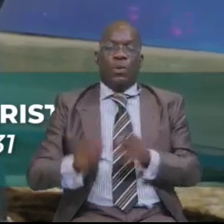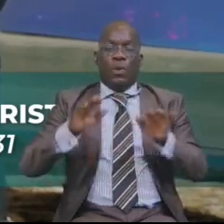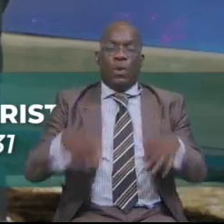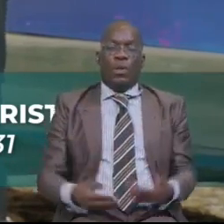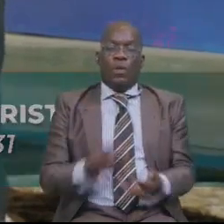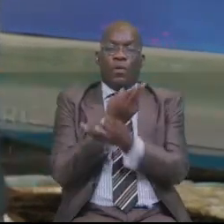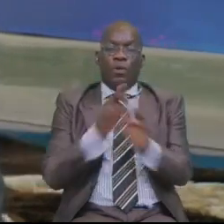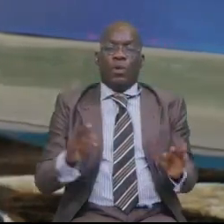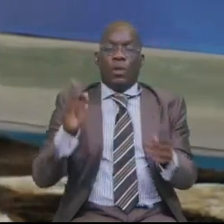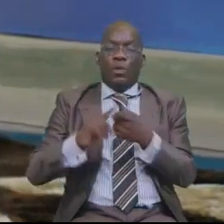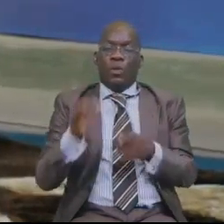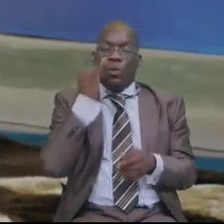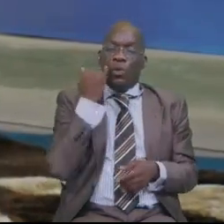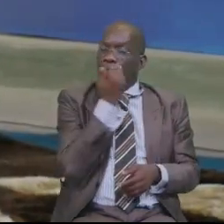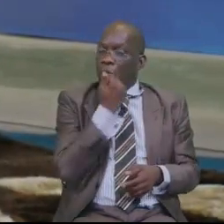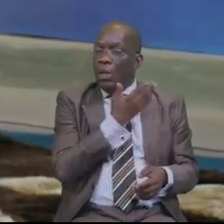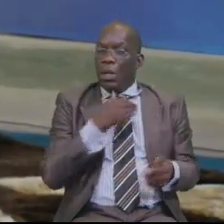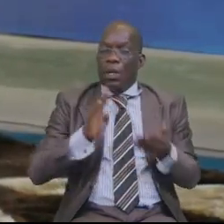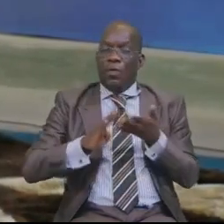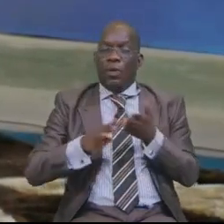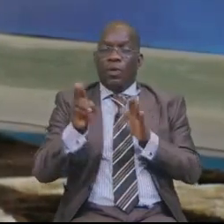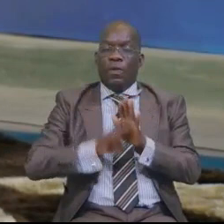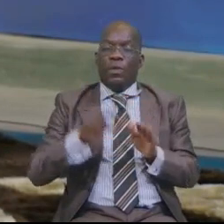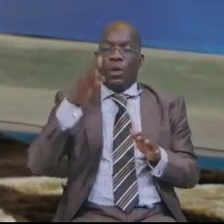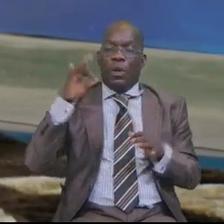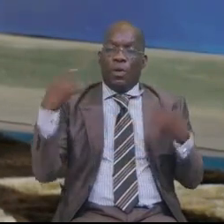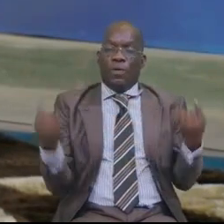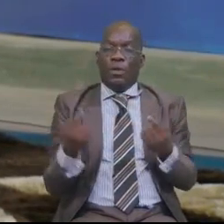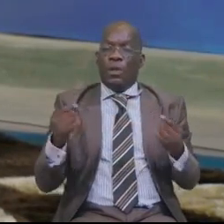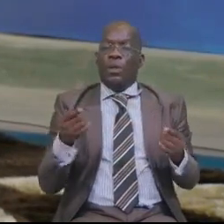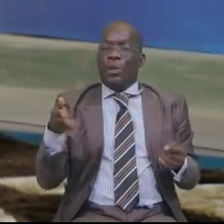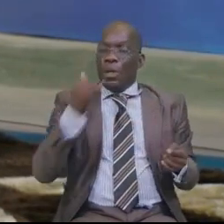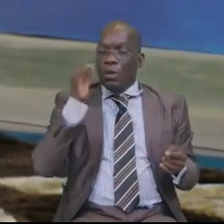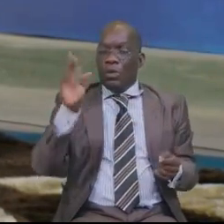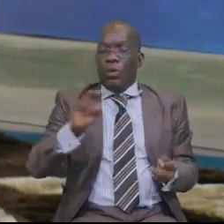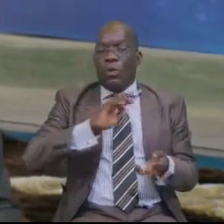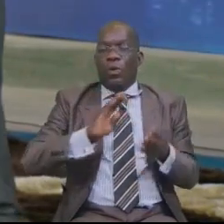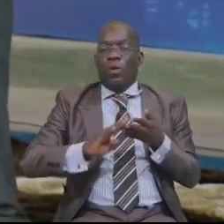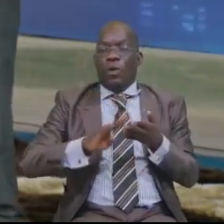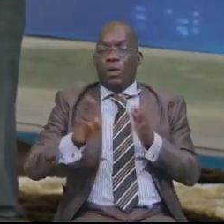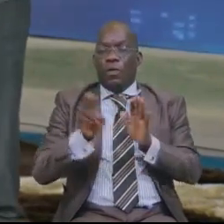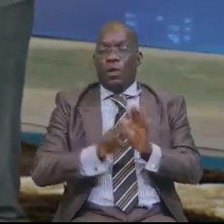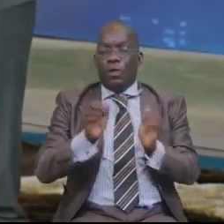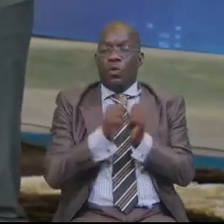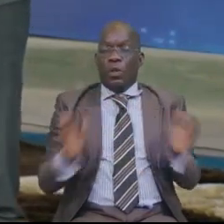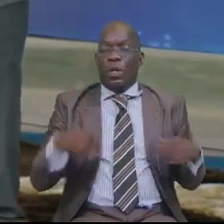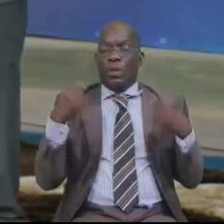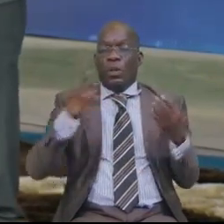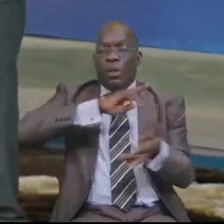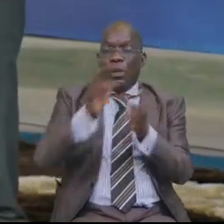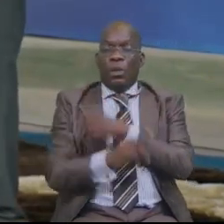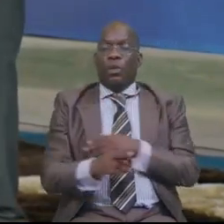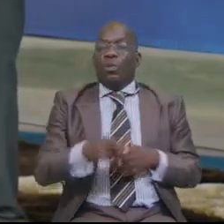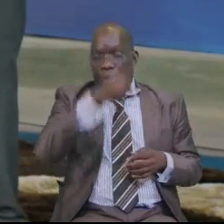of sins. There is no forgiveness without repentance, because repentance comes first